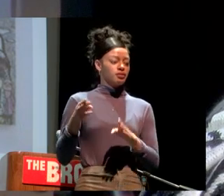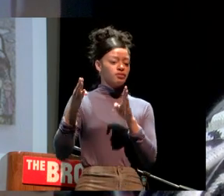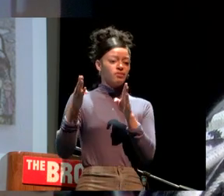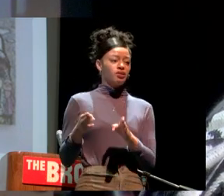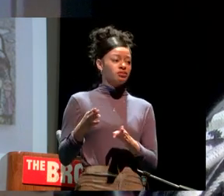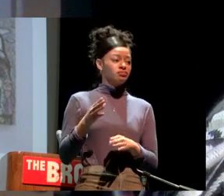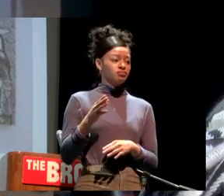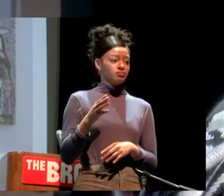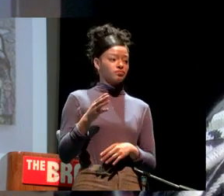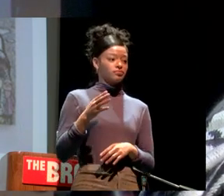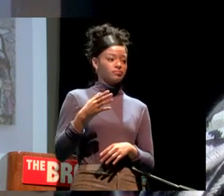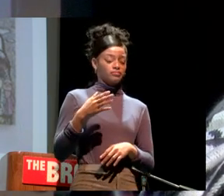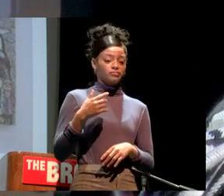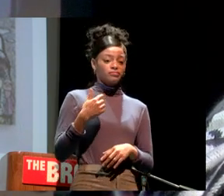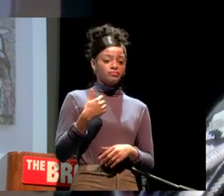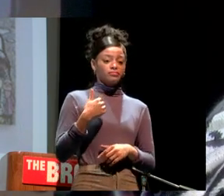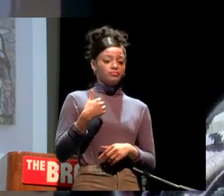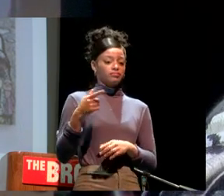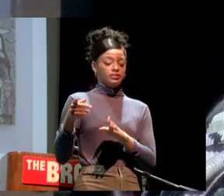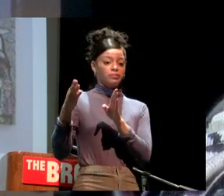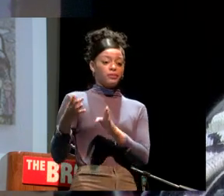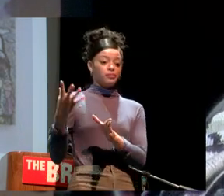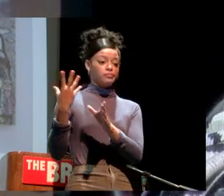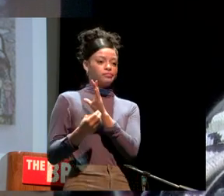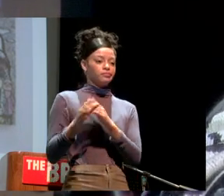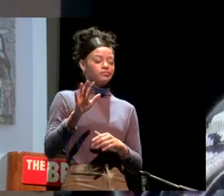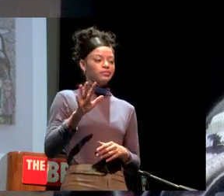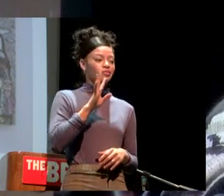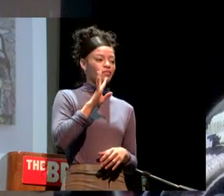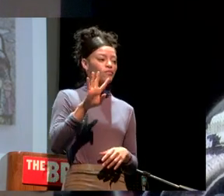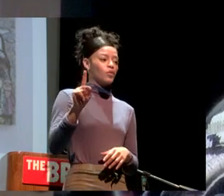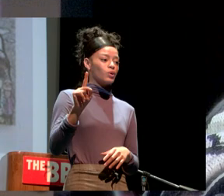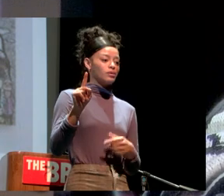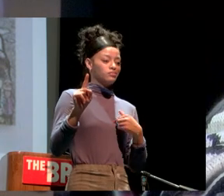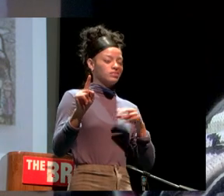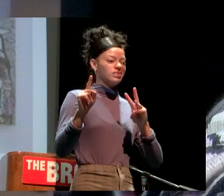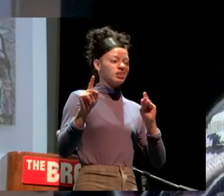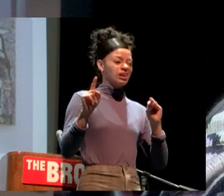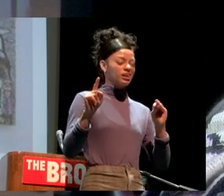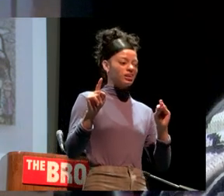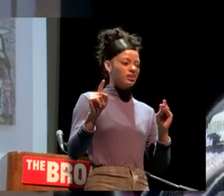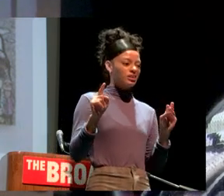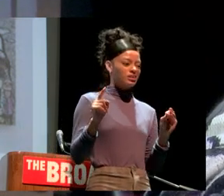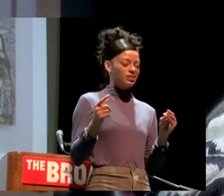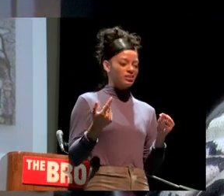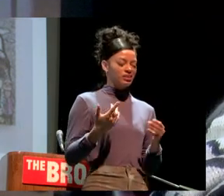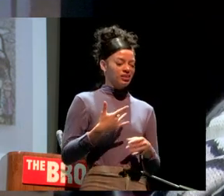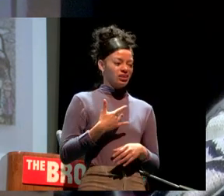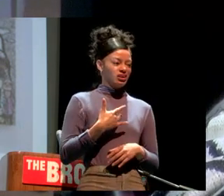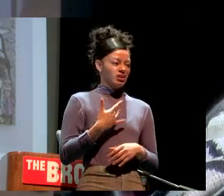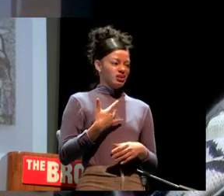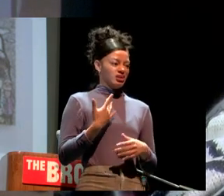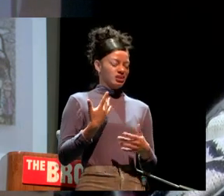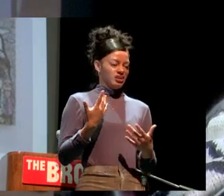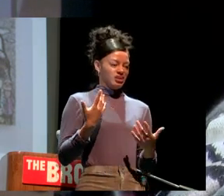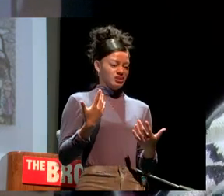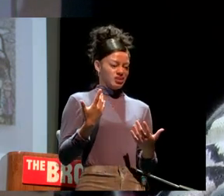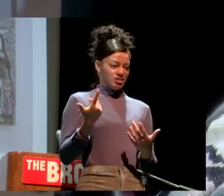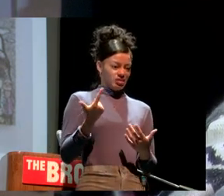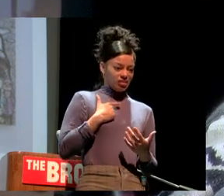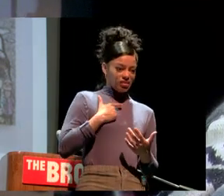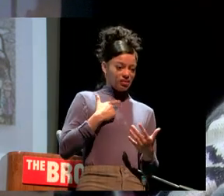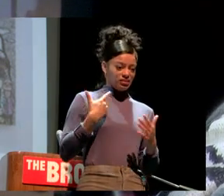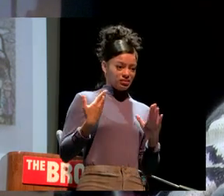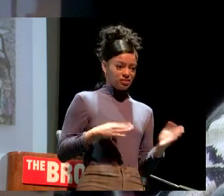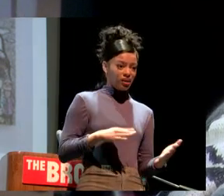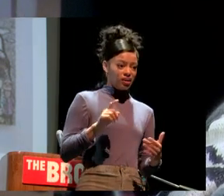I already, you know, must be done, because, you know, I have no future. So that